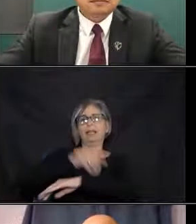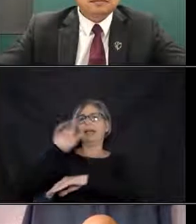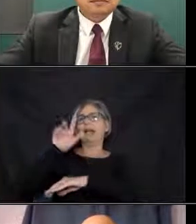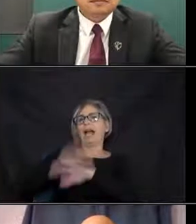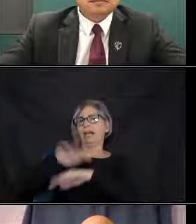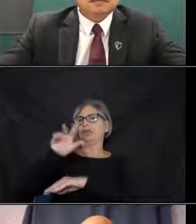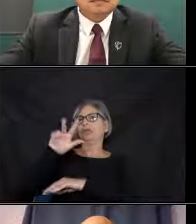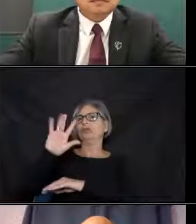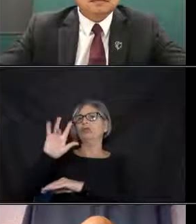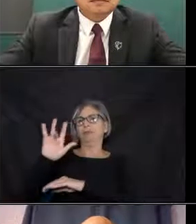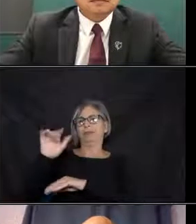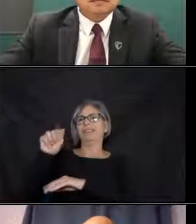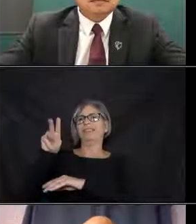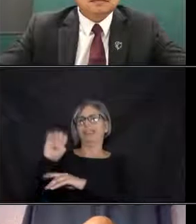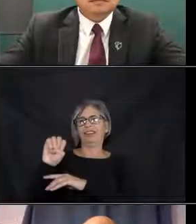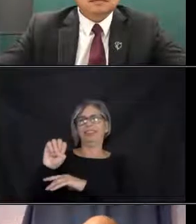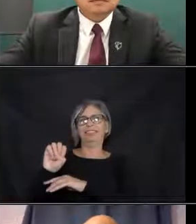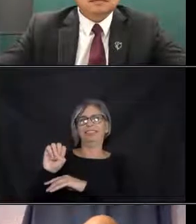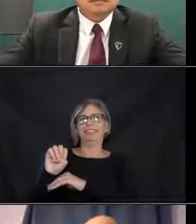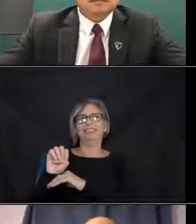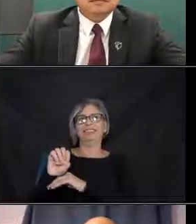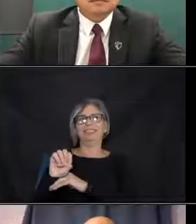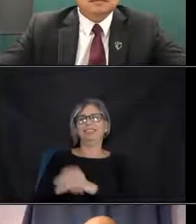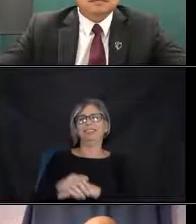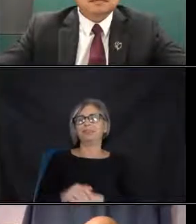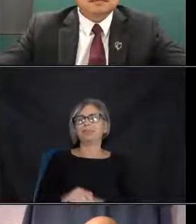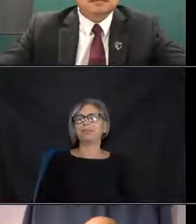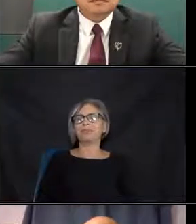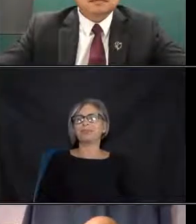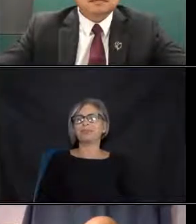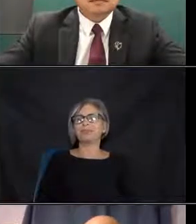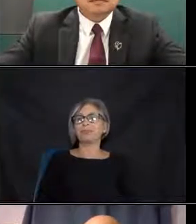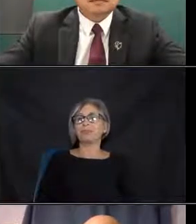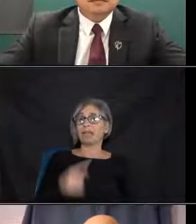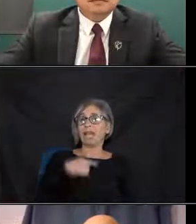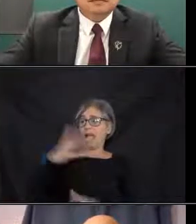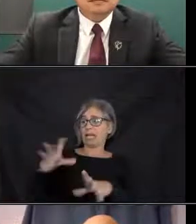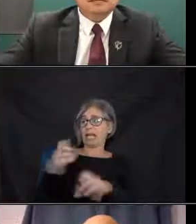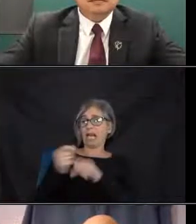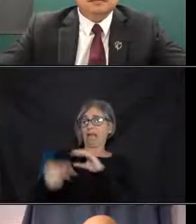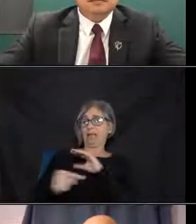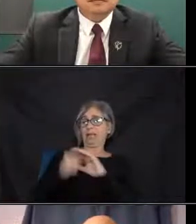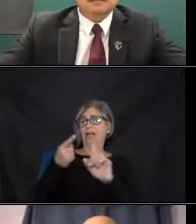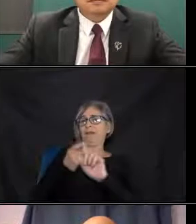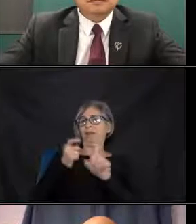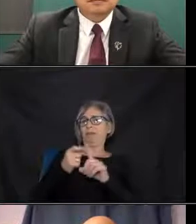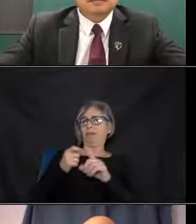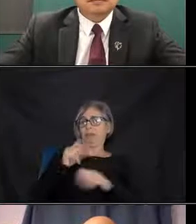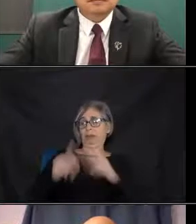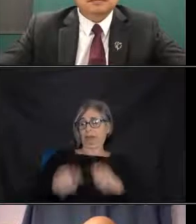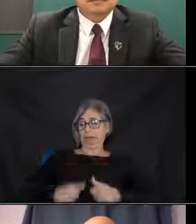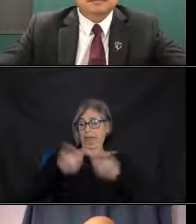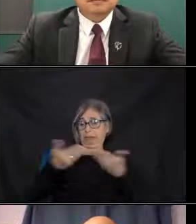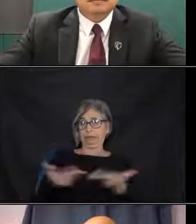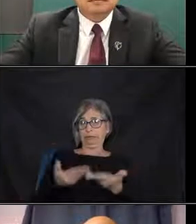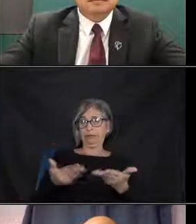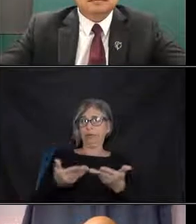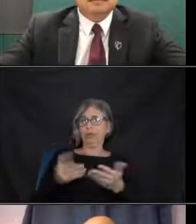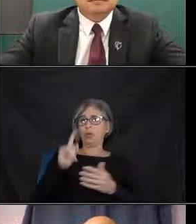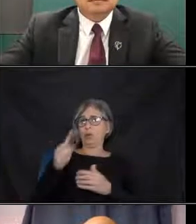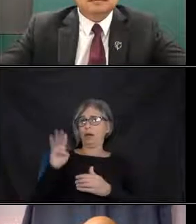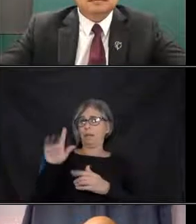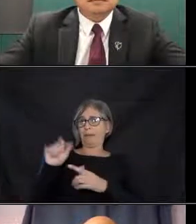So moved. Second. All right. I received an email from a resident that is less than a block away